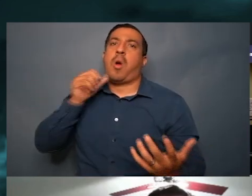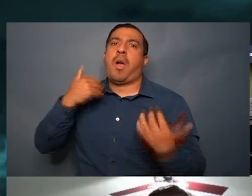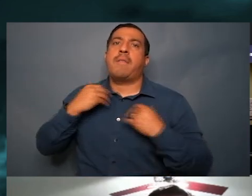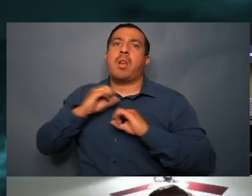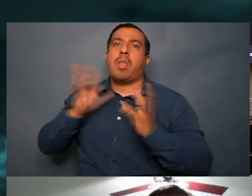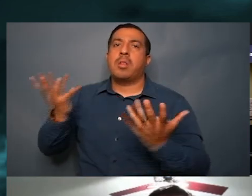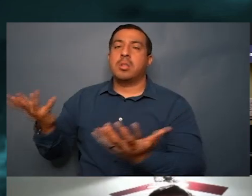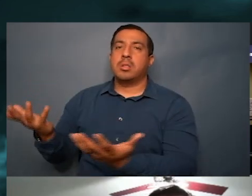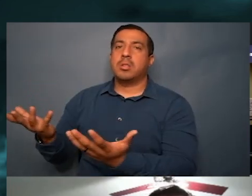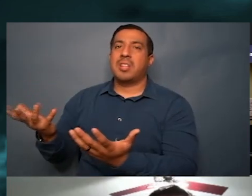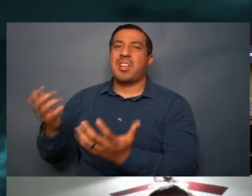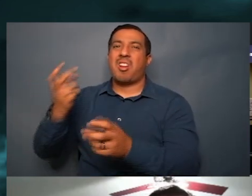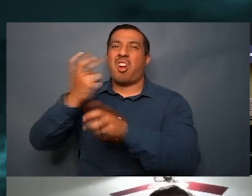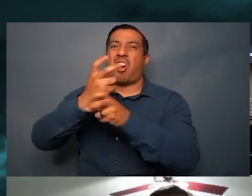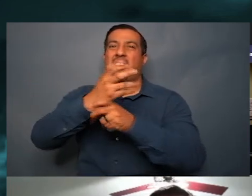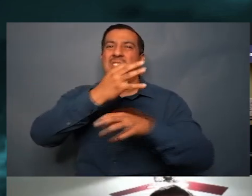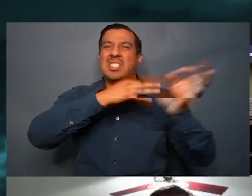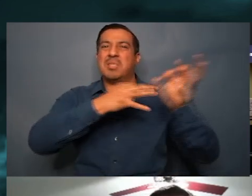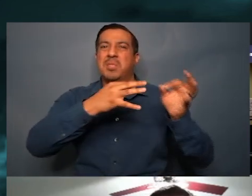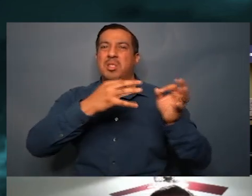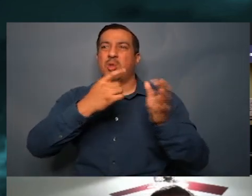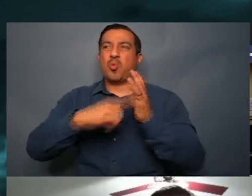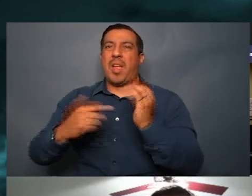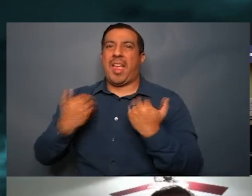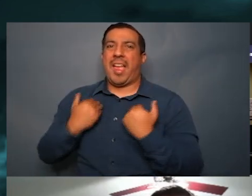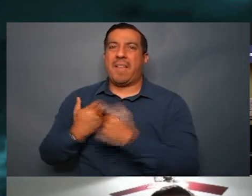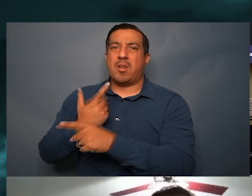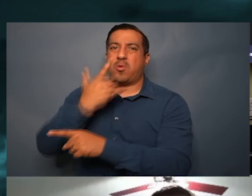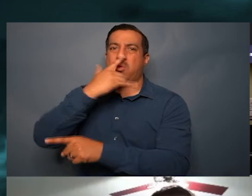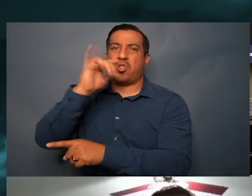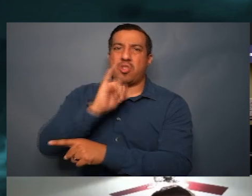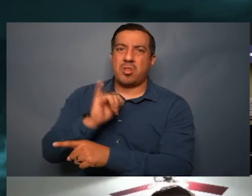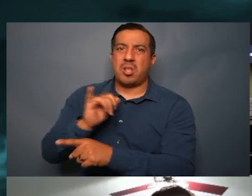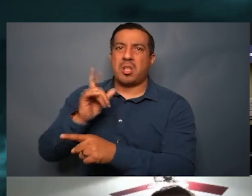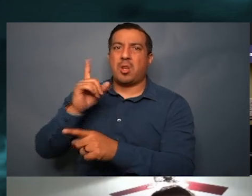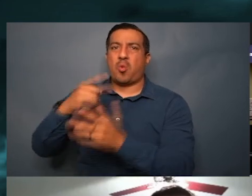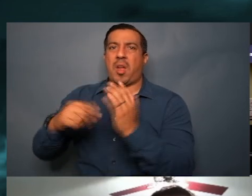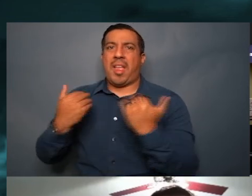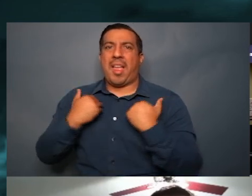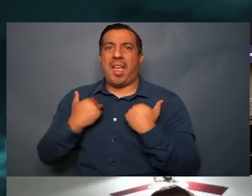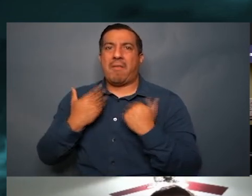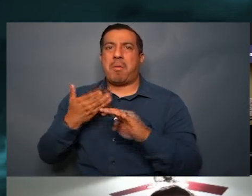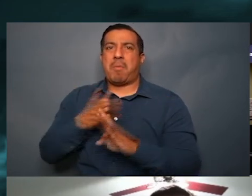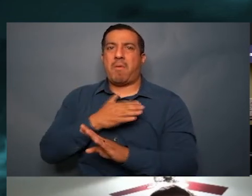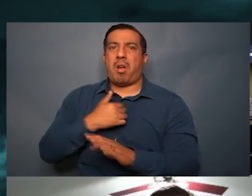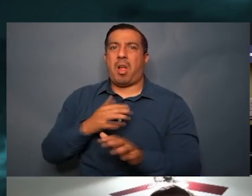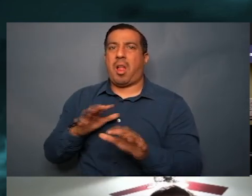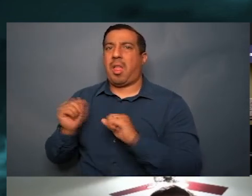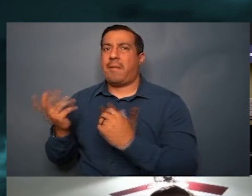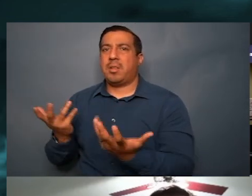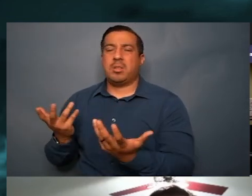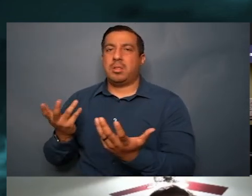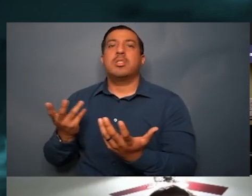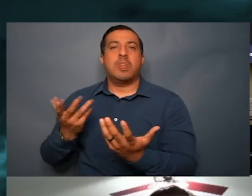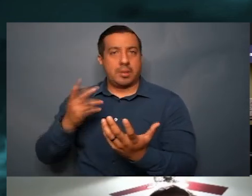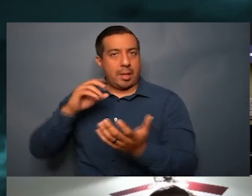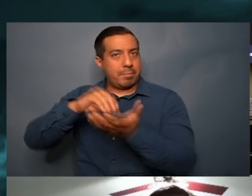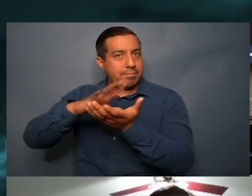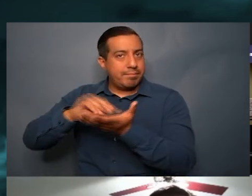hard to explain what existed and what you owned before you left. So document as much as you